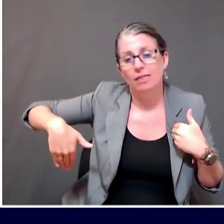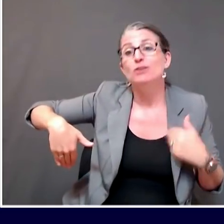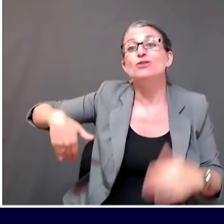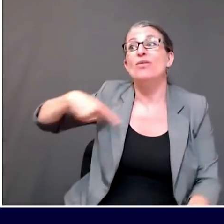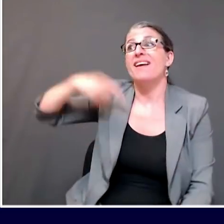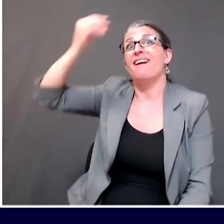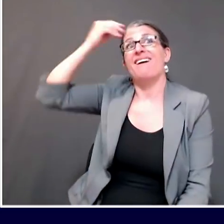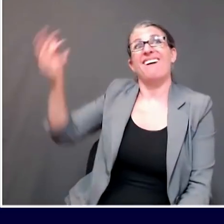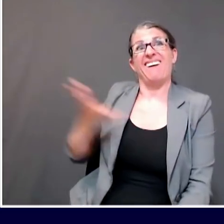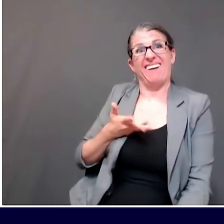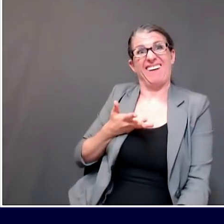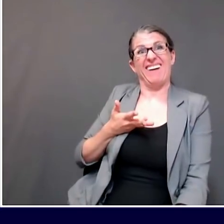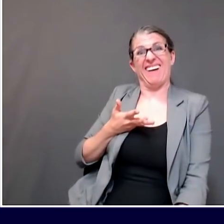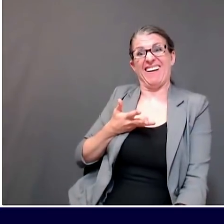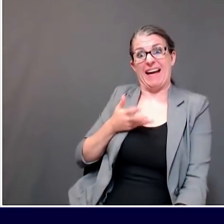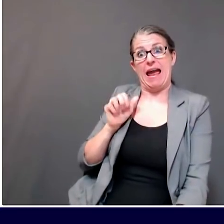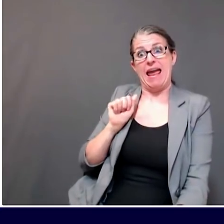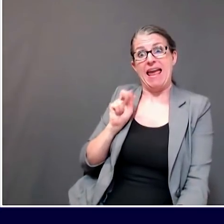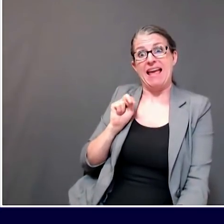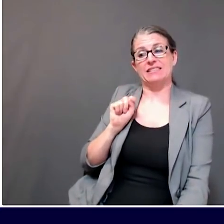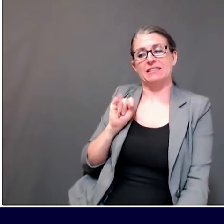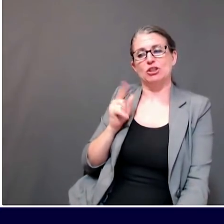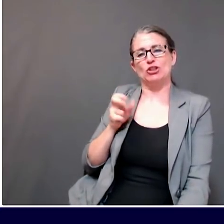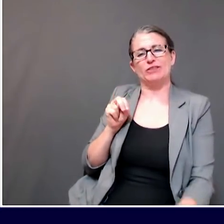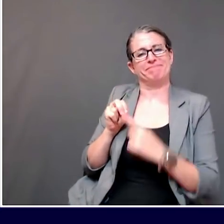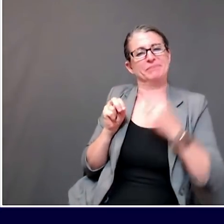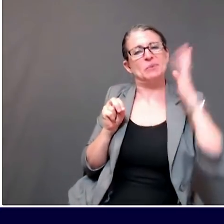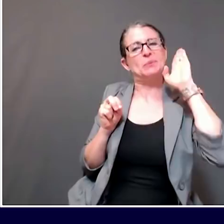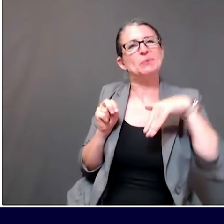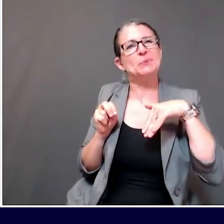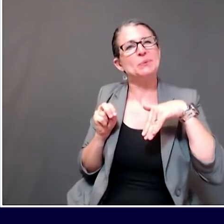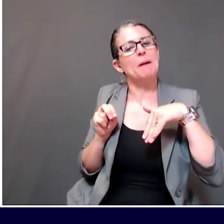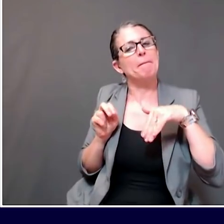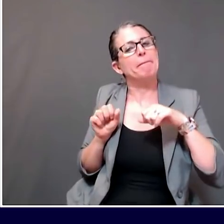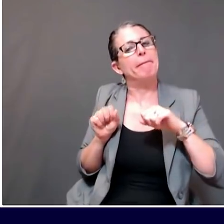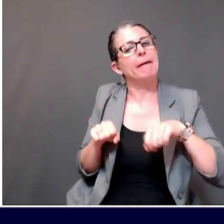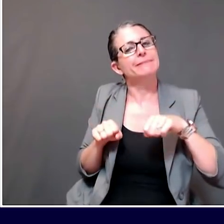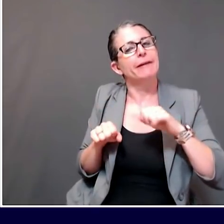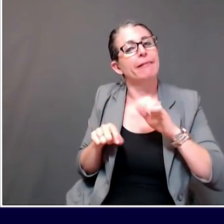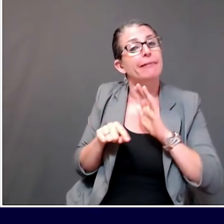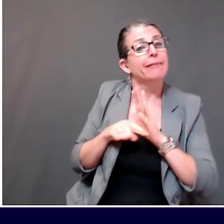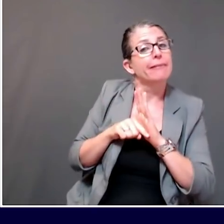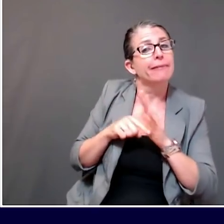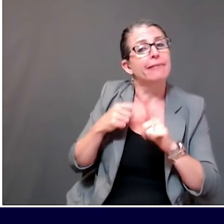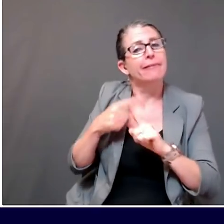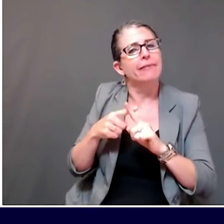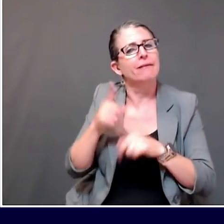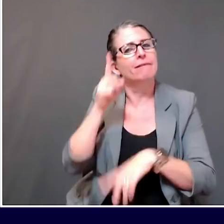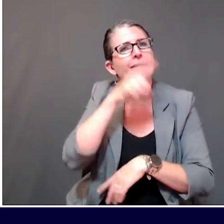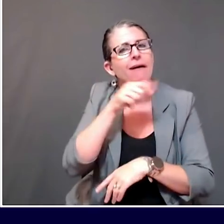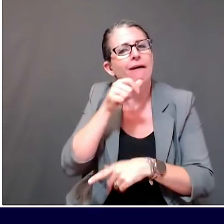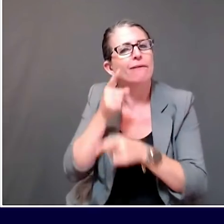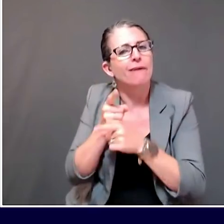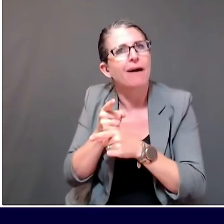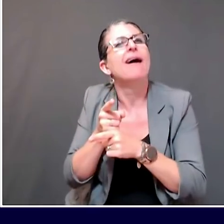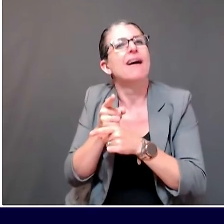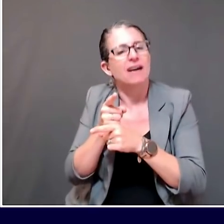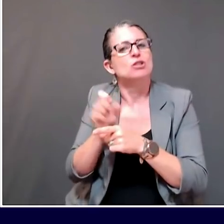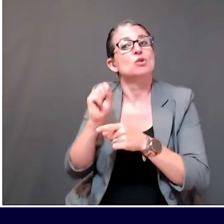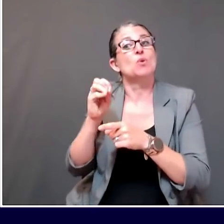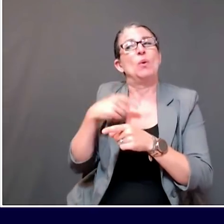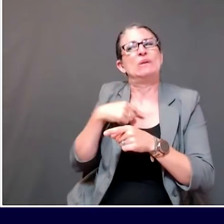be followed up with a confirmatory test using the methodology that our laboratory here in Augusta